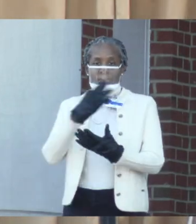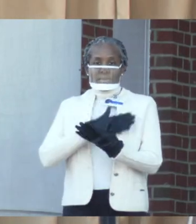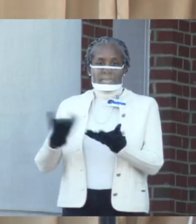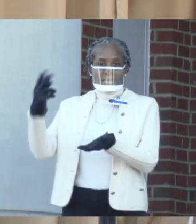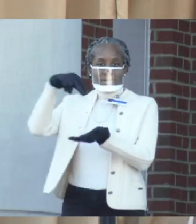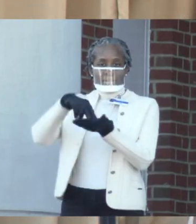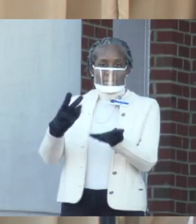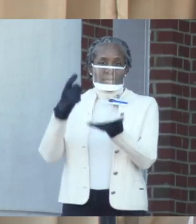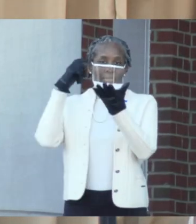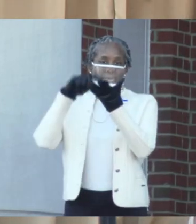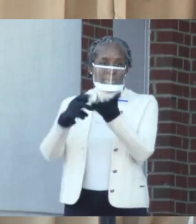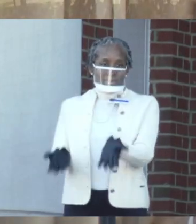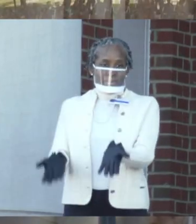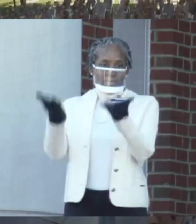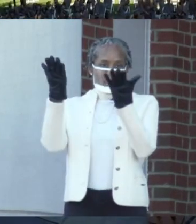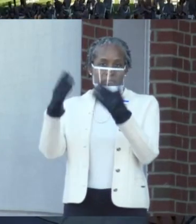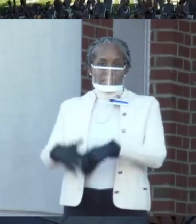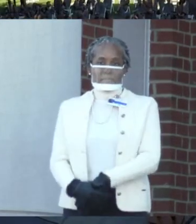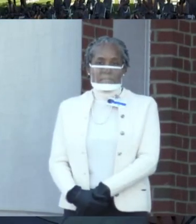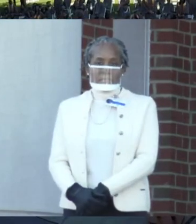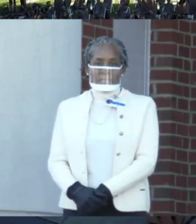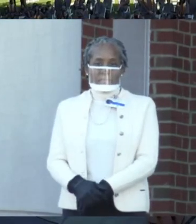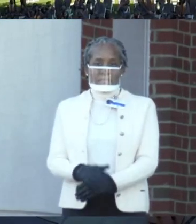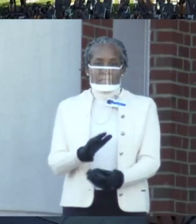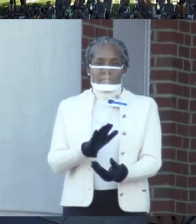and be recognized.